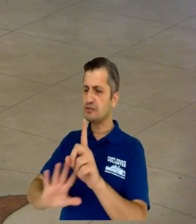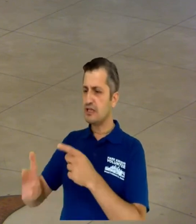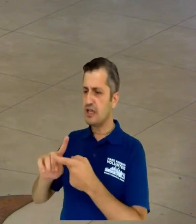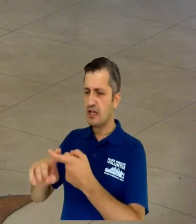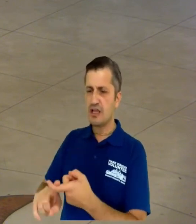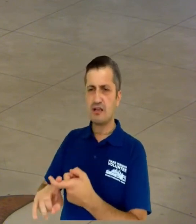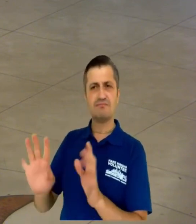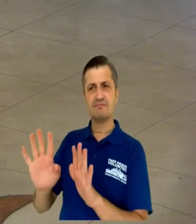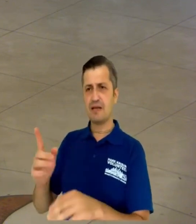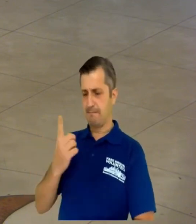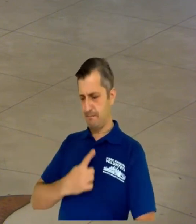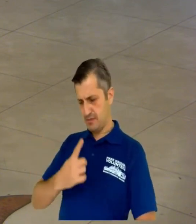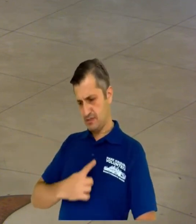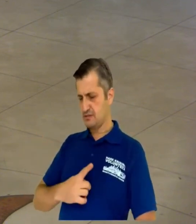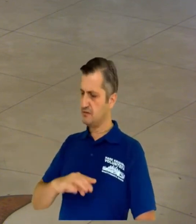Yeah?